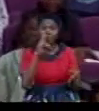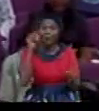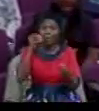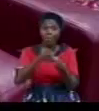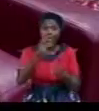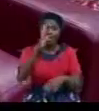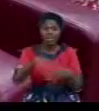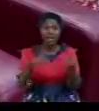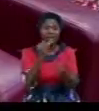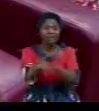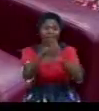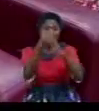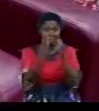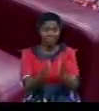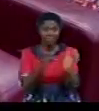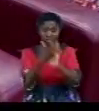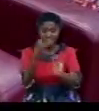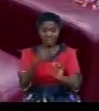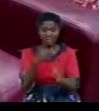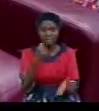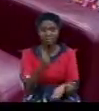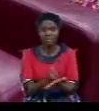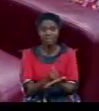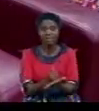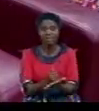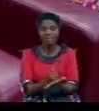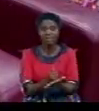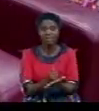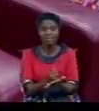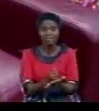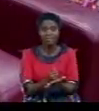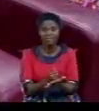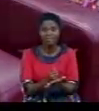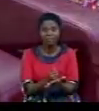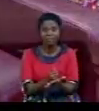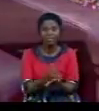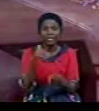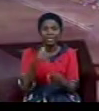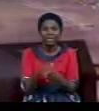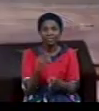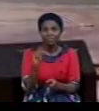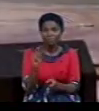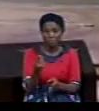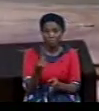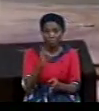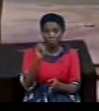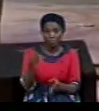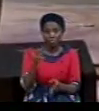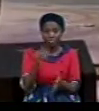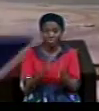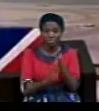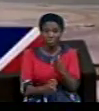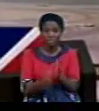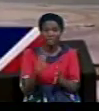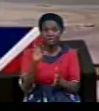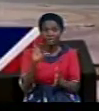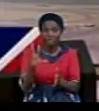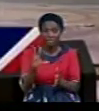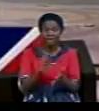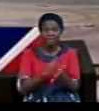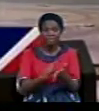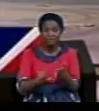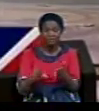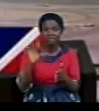in Jesus name look at first John chapter 3 verse 8 first John chapter